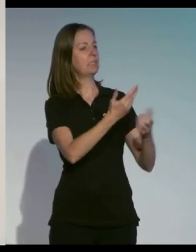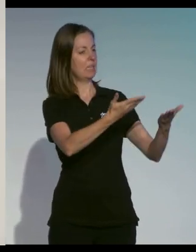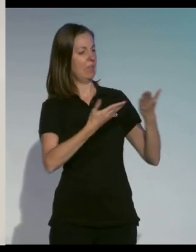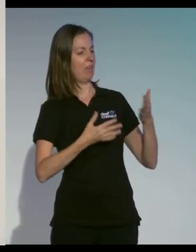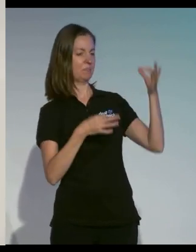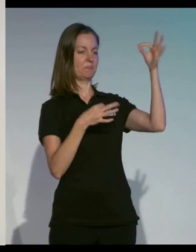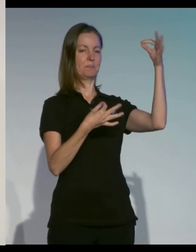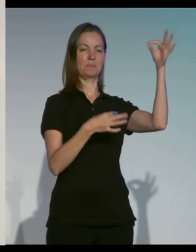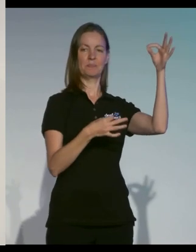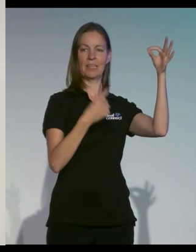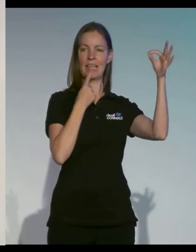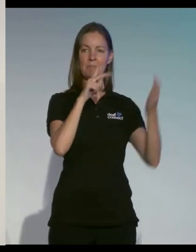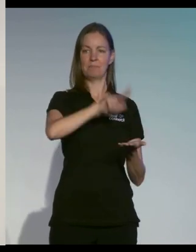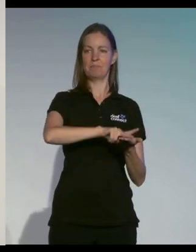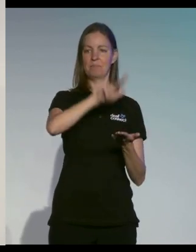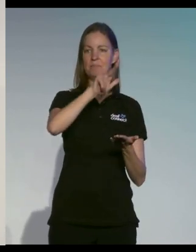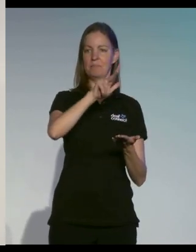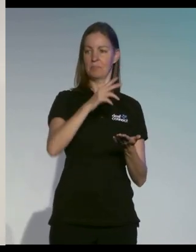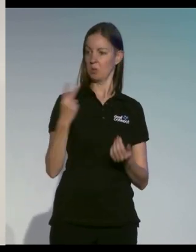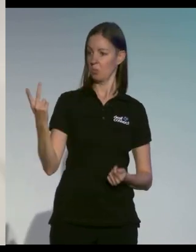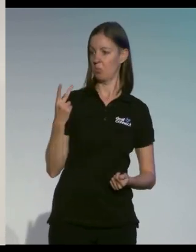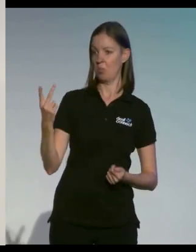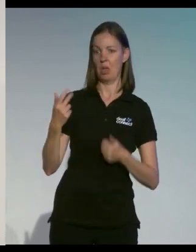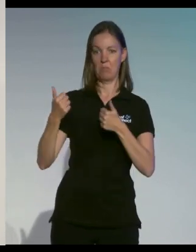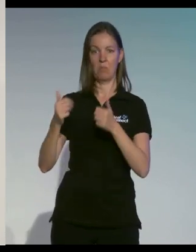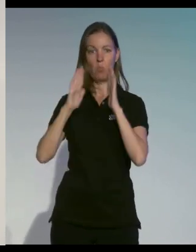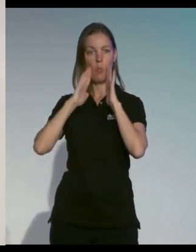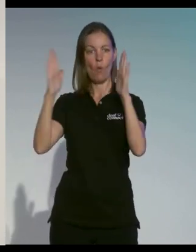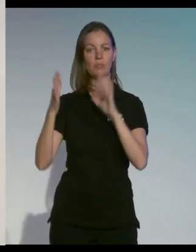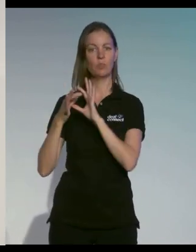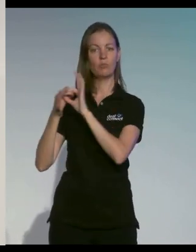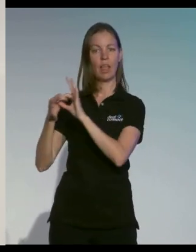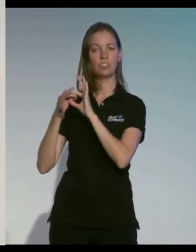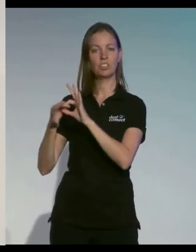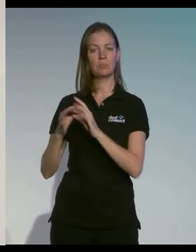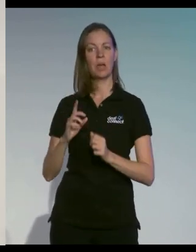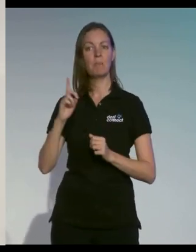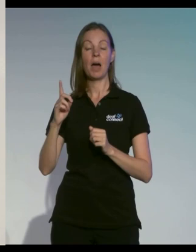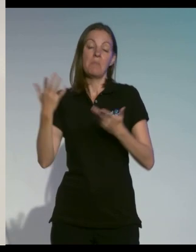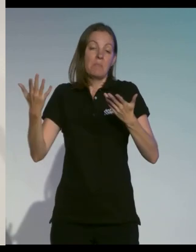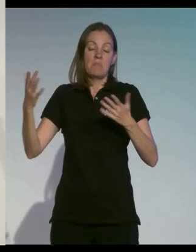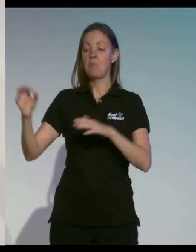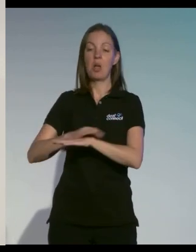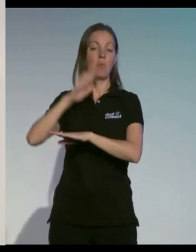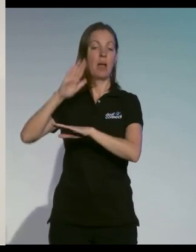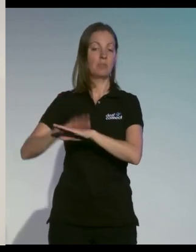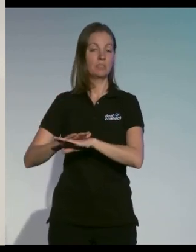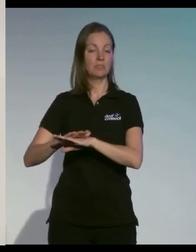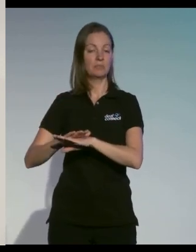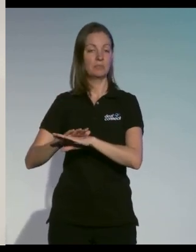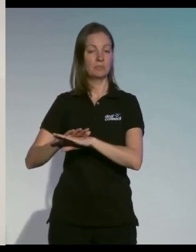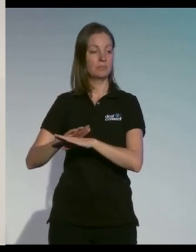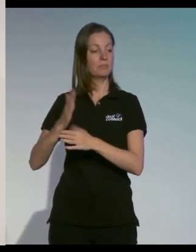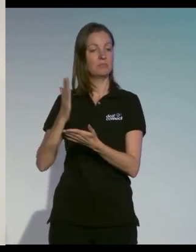that we had a very good, wonderful relationship. But we got married, and we actually got